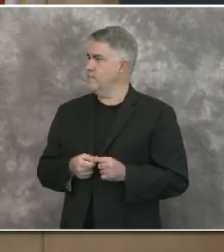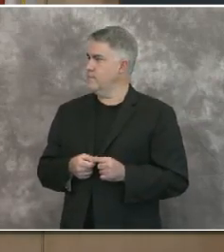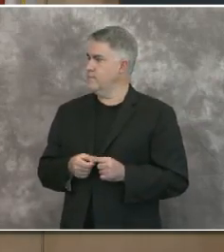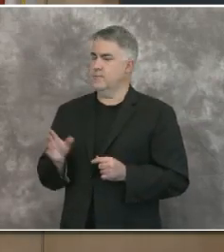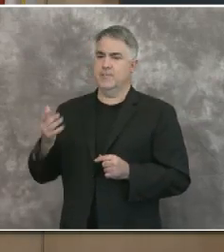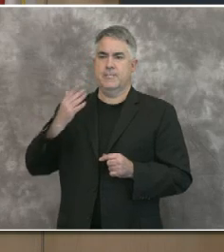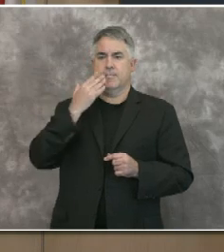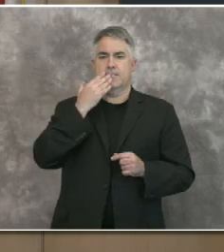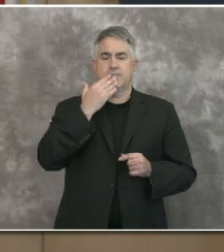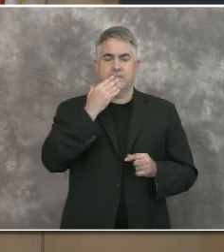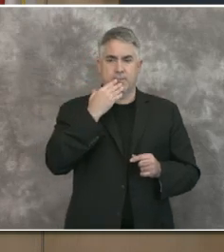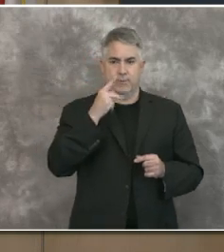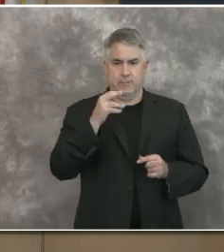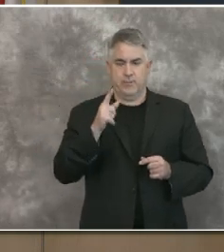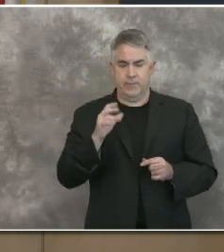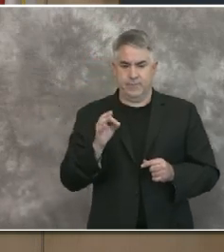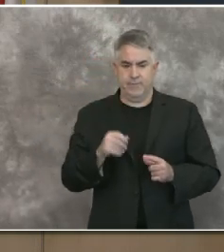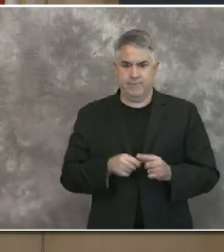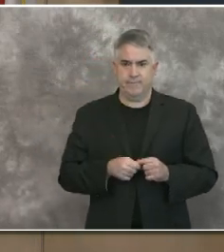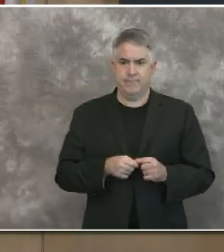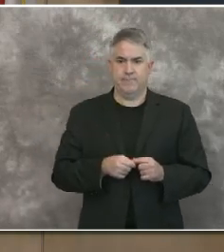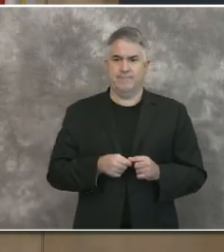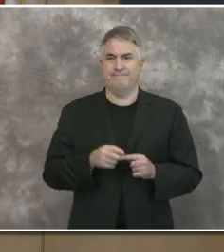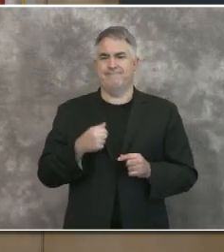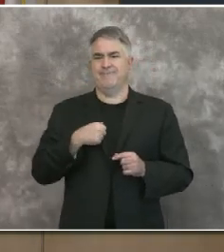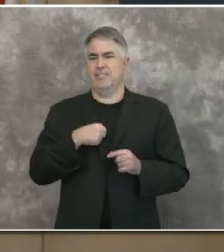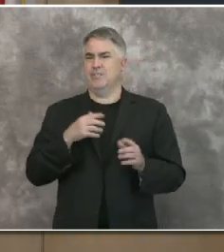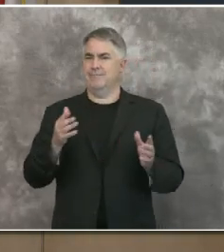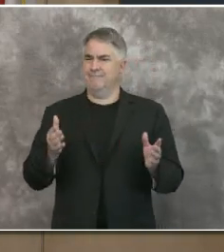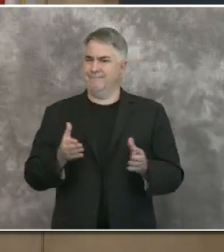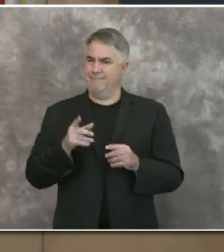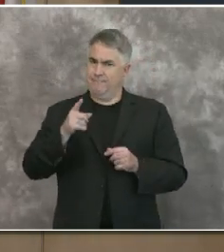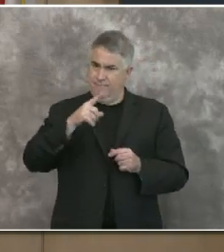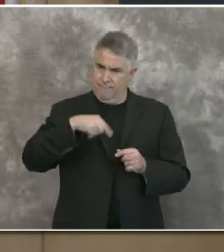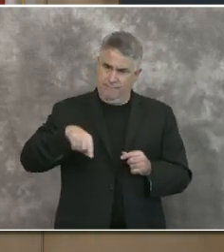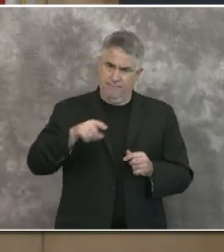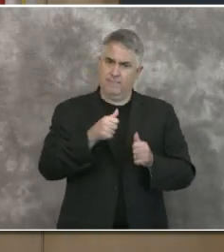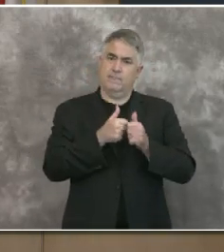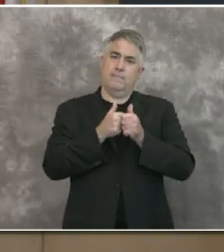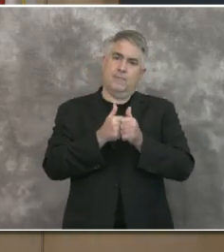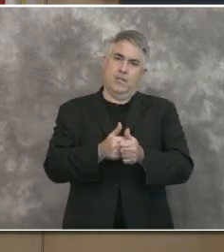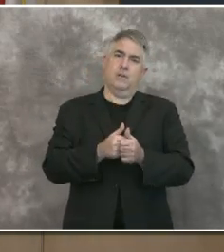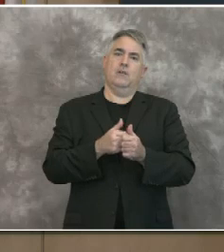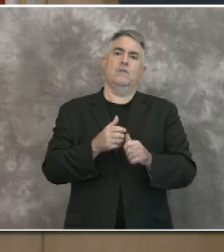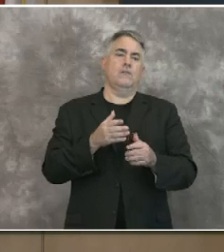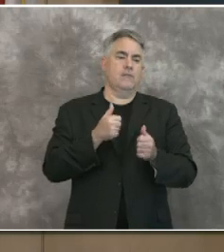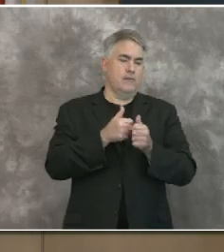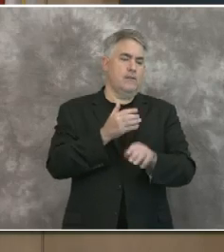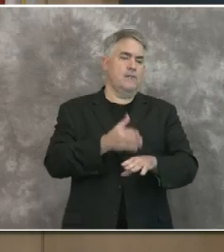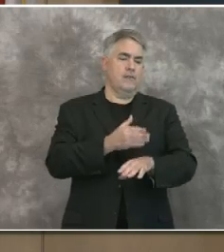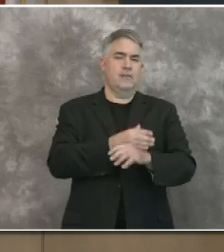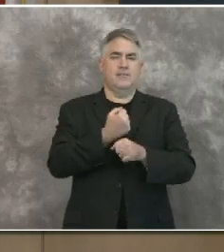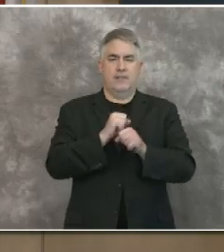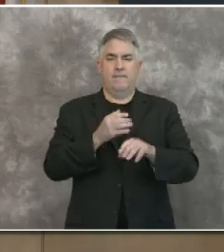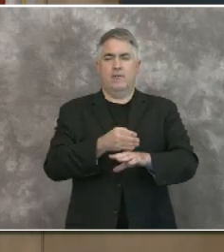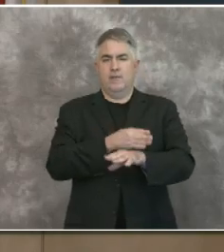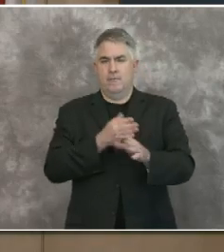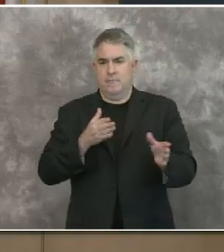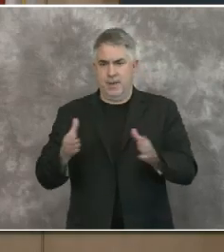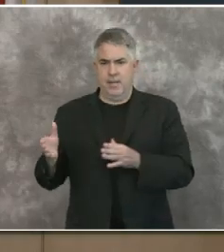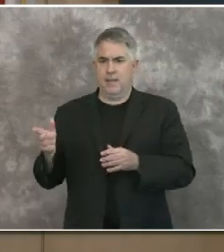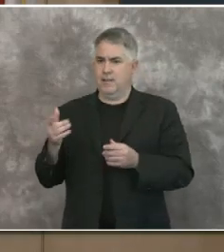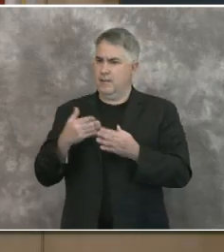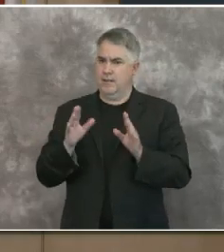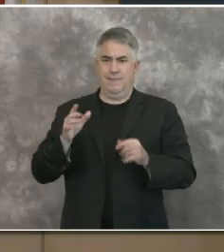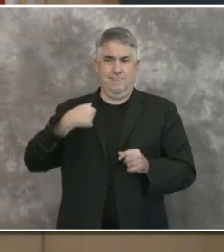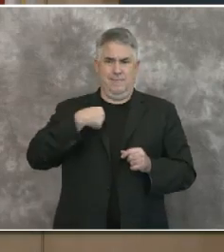Thank you, Paul. Look, we would encourage everyone to follow the guidance, follow the public health orders. These are put in place not out of a